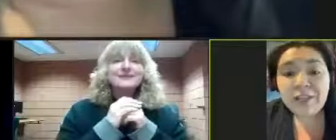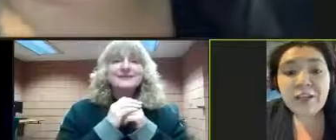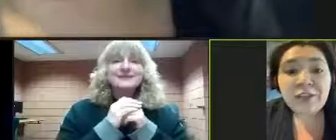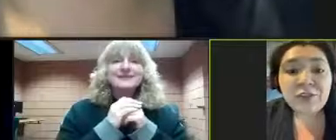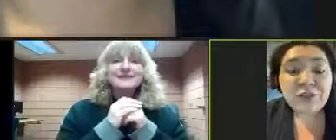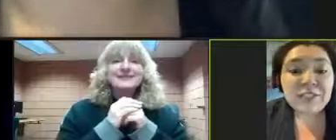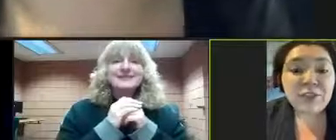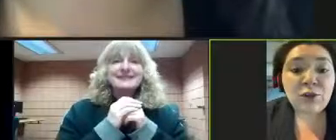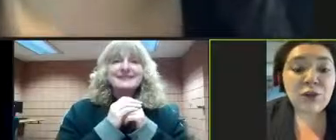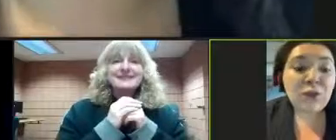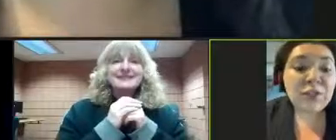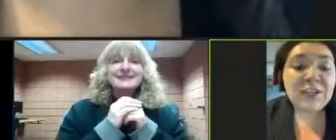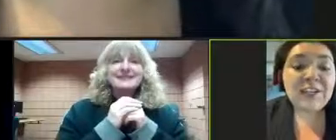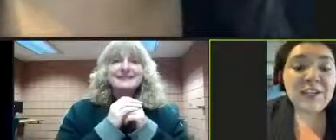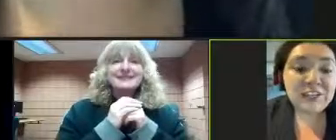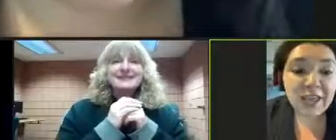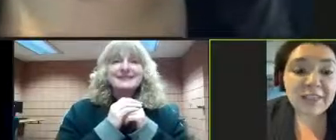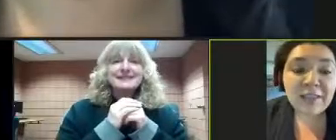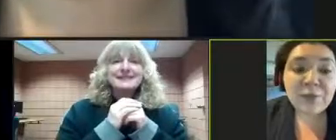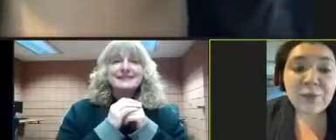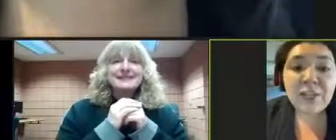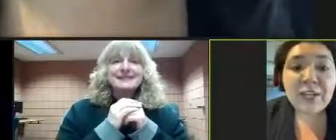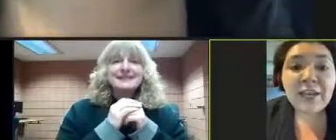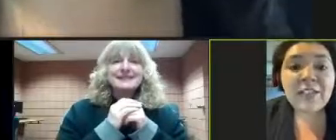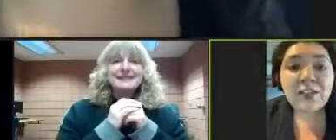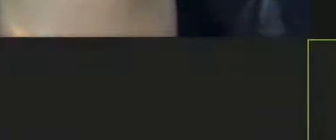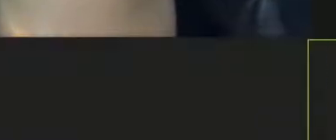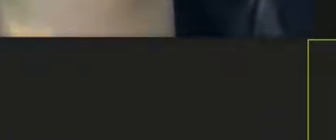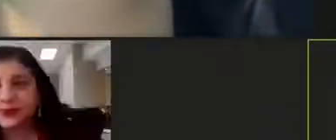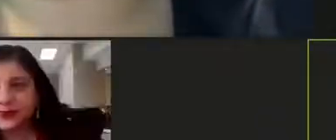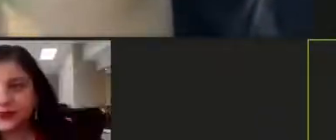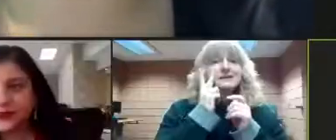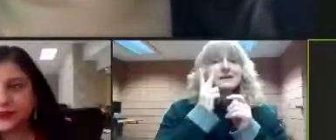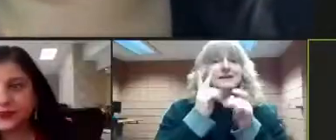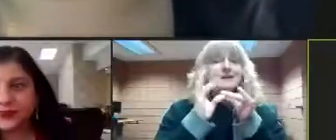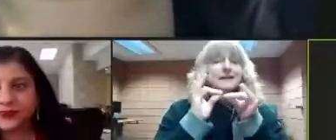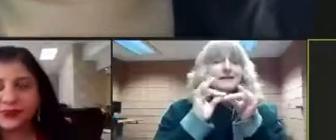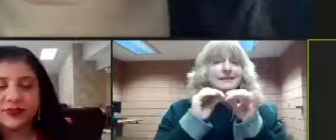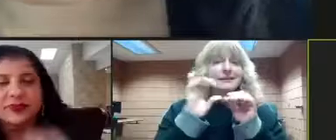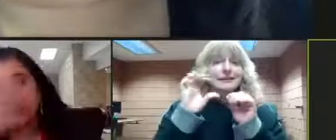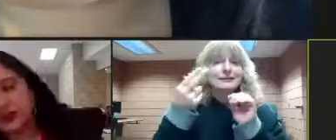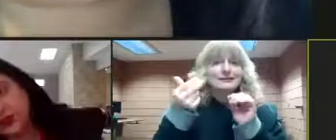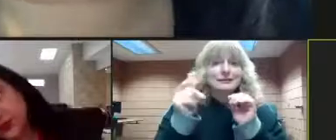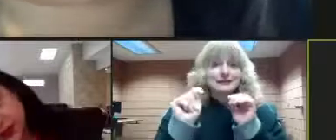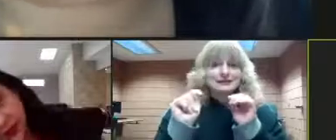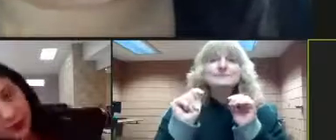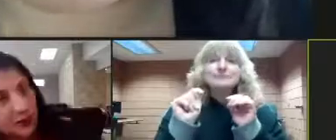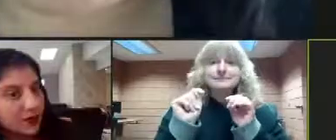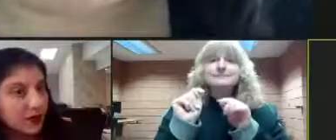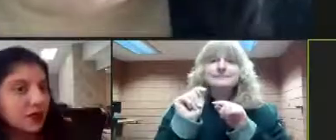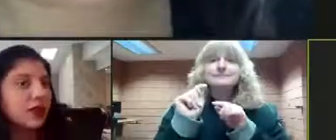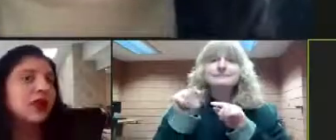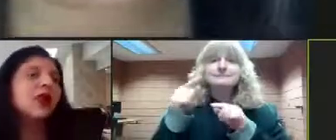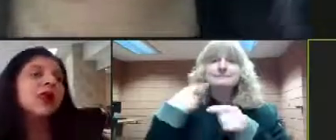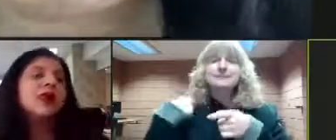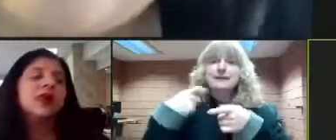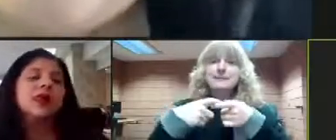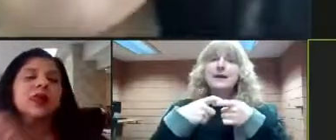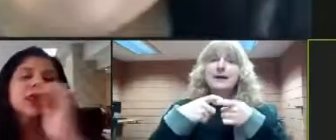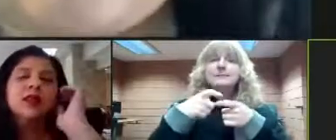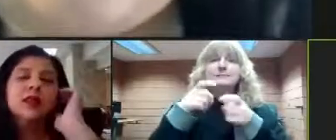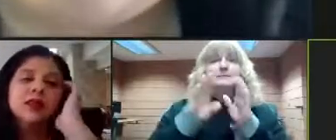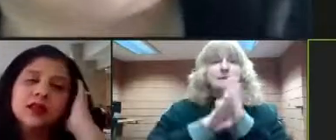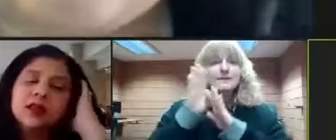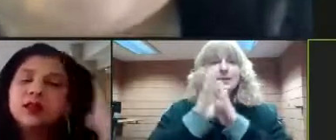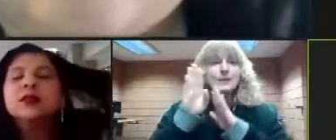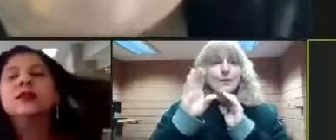español. Entonces, si no lo encuentran en el chat, también pueden ir a Detroit Hispanic Development Corporation y vamos a estar vivo pronto para poder hacer